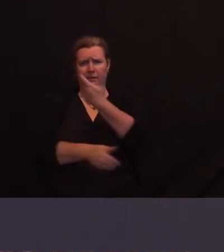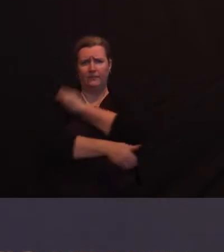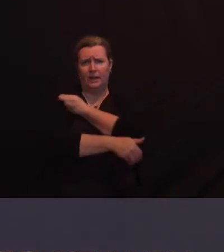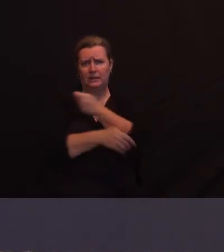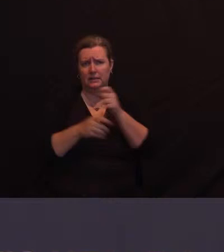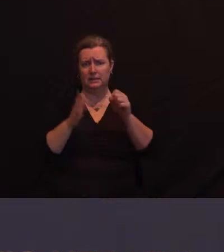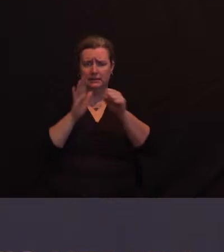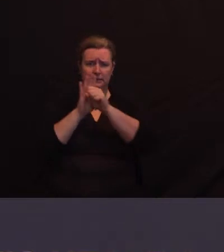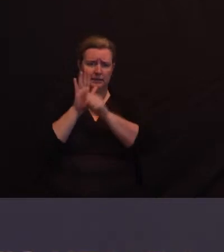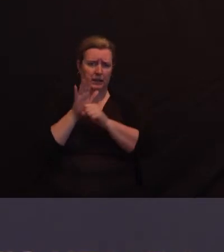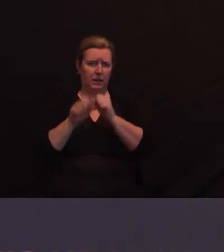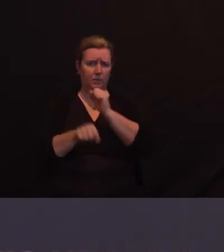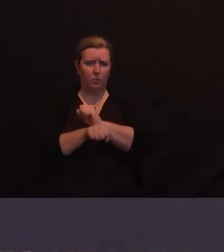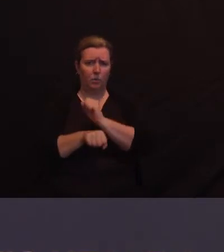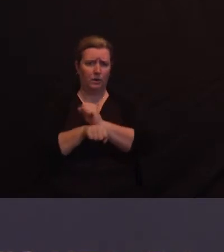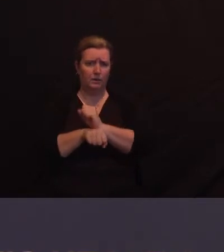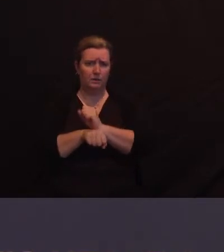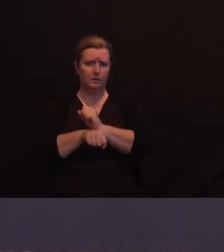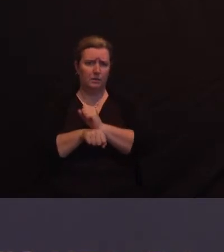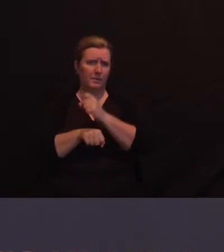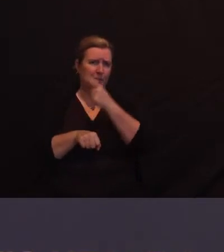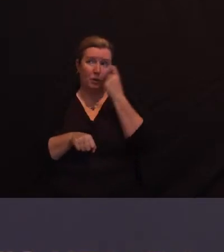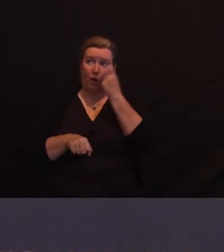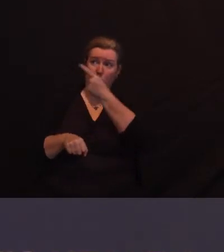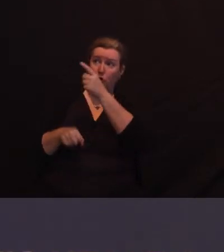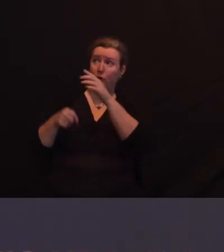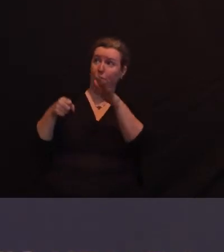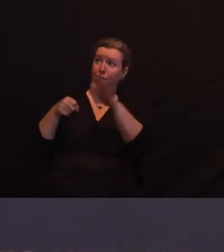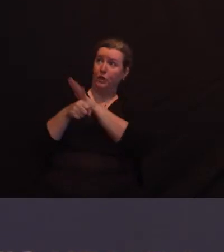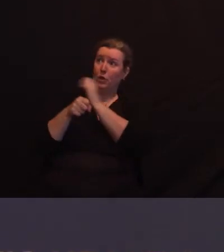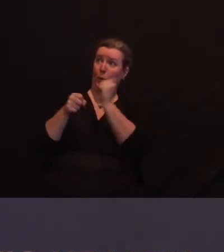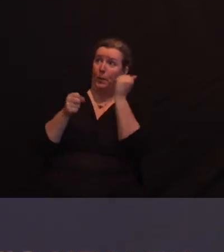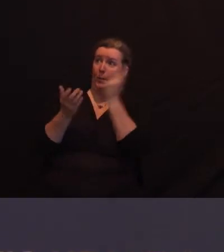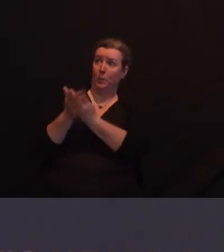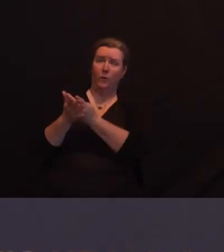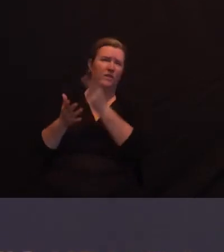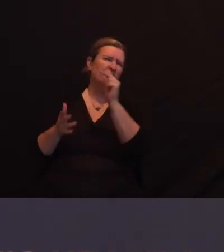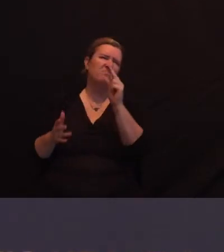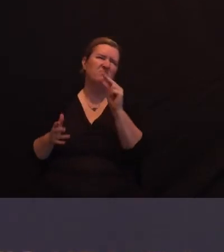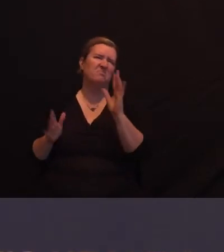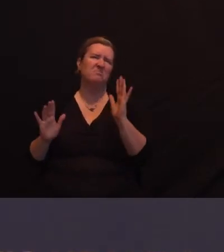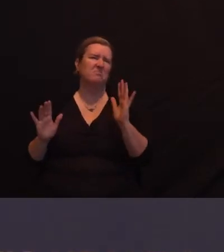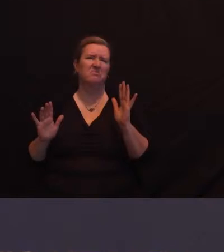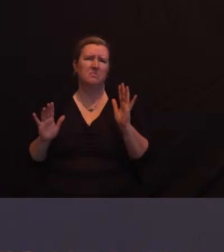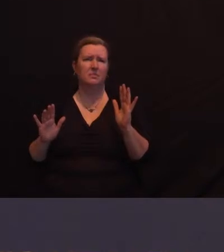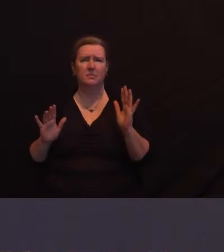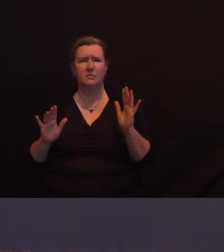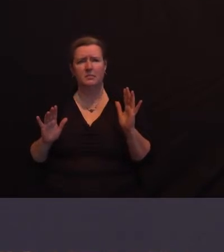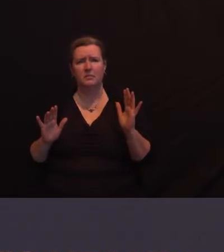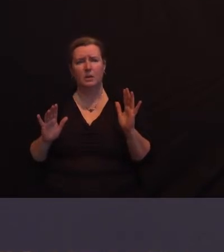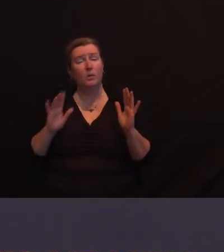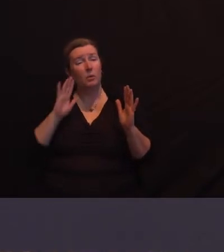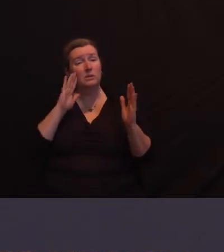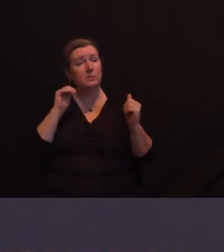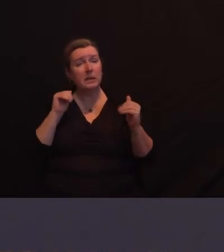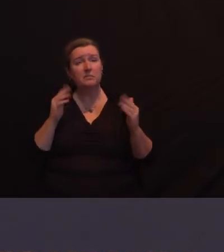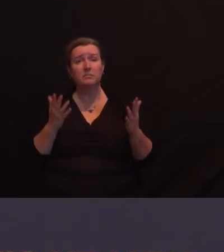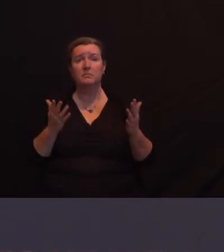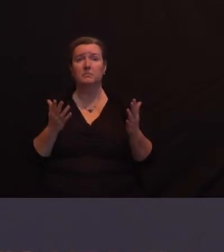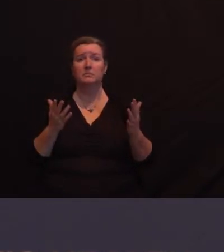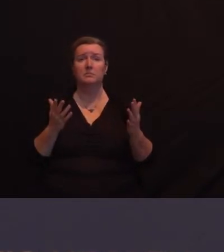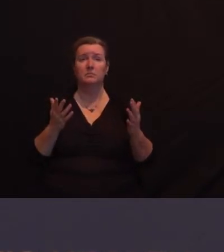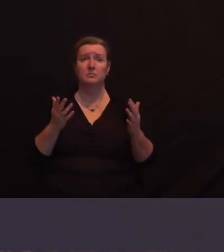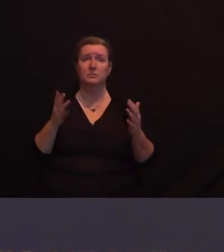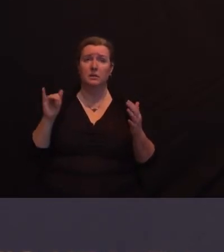and educators and staff. But what I expect, unless you see that differently, I don't think it was connected to it. I think it's the full approval,